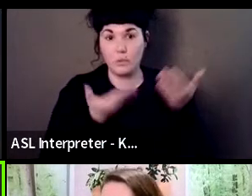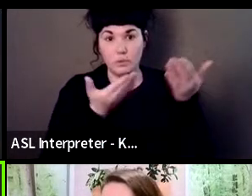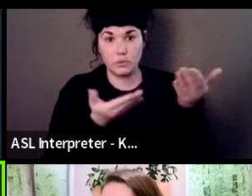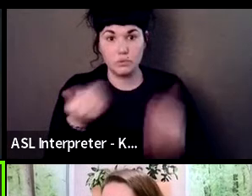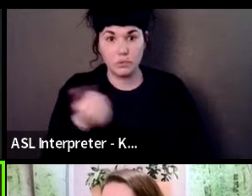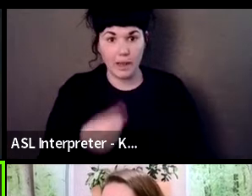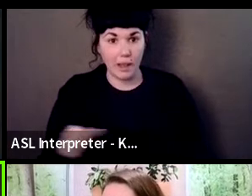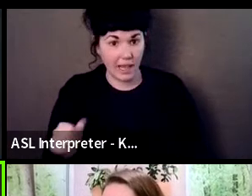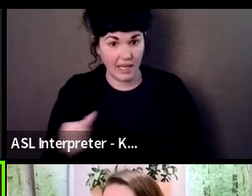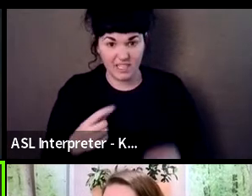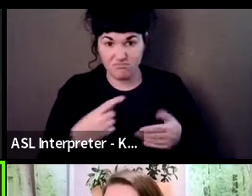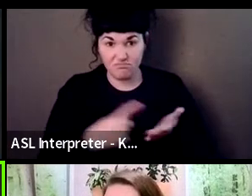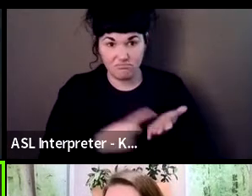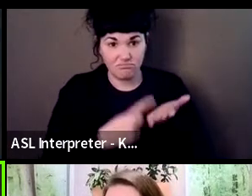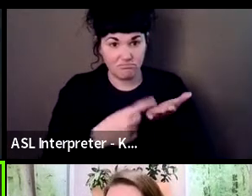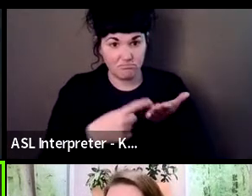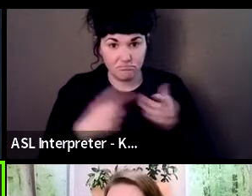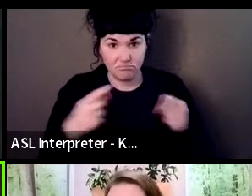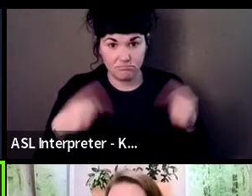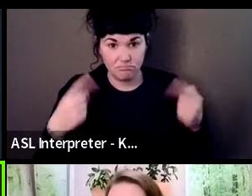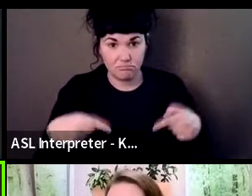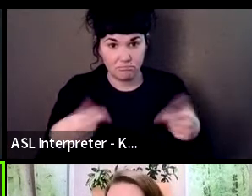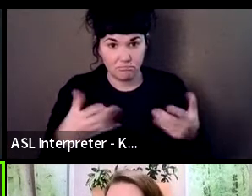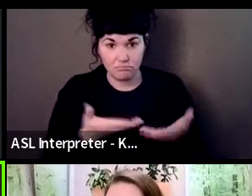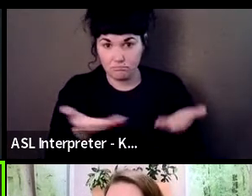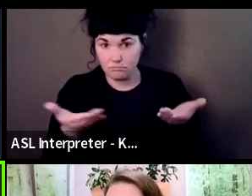any debate or discussion on the motion?